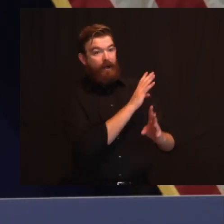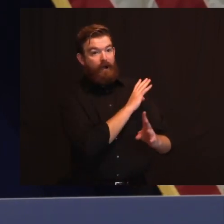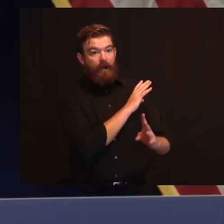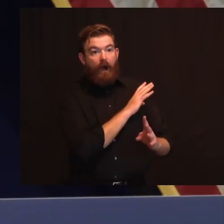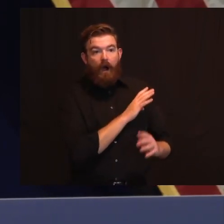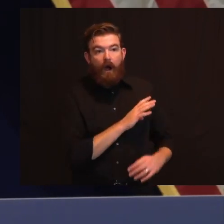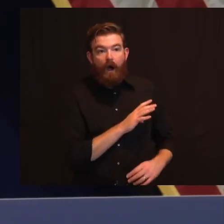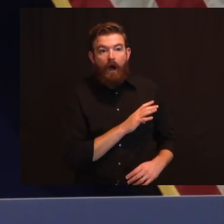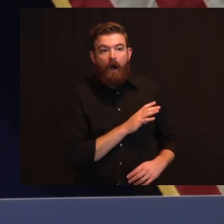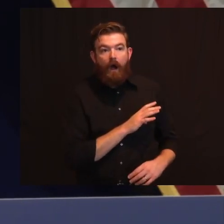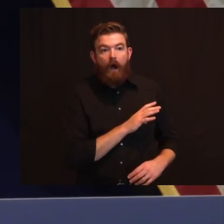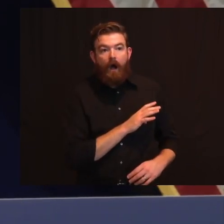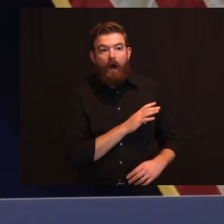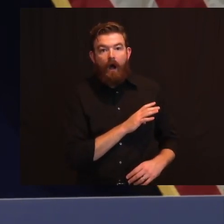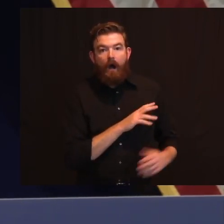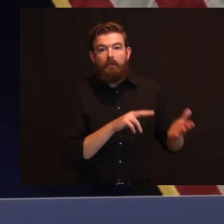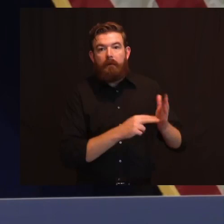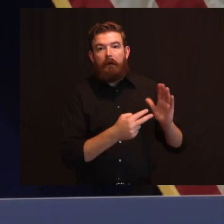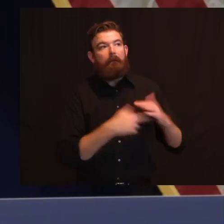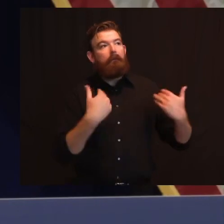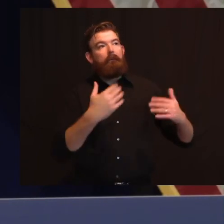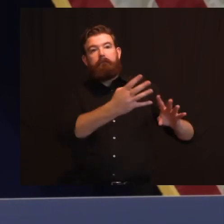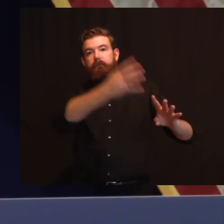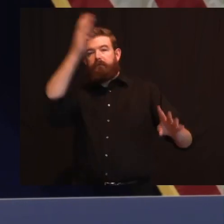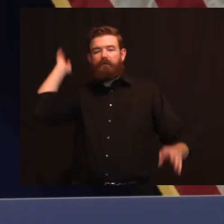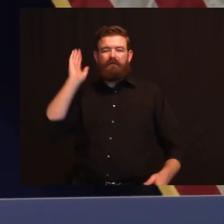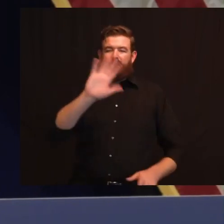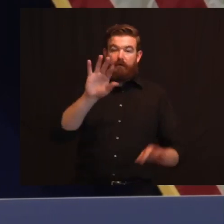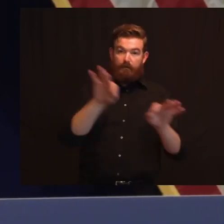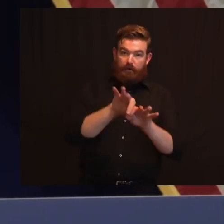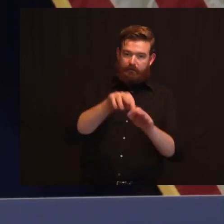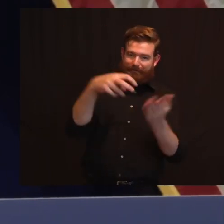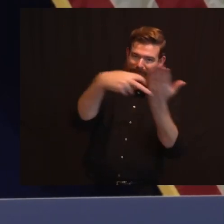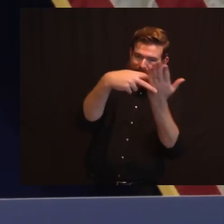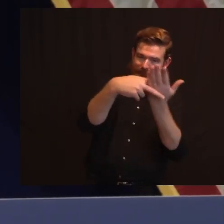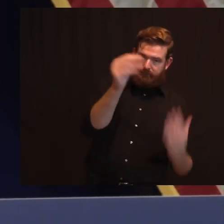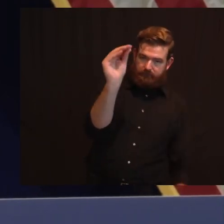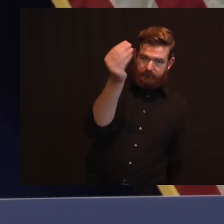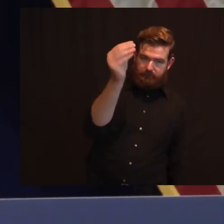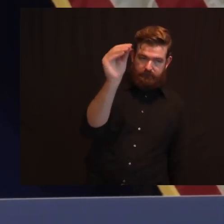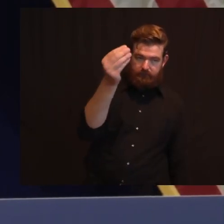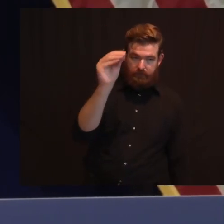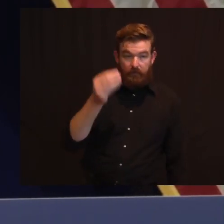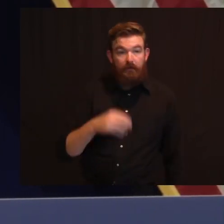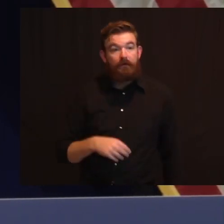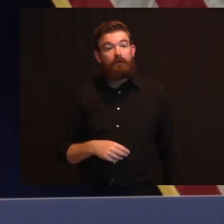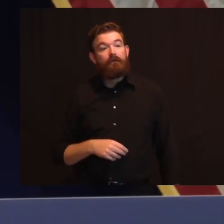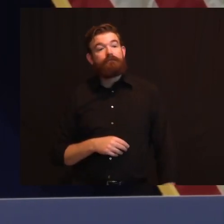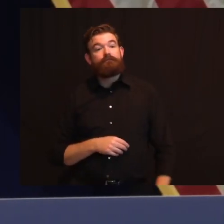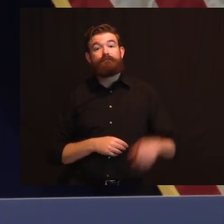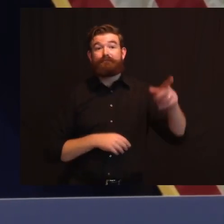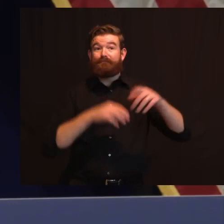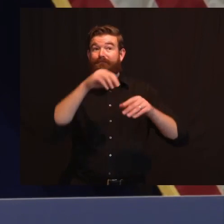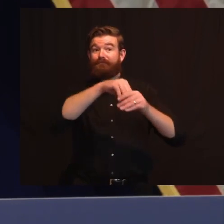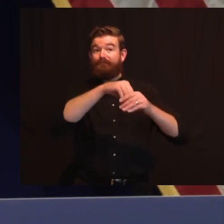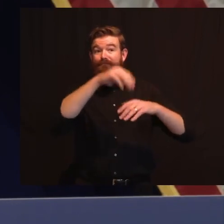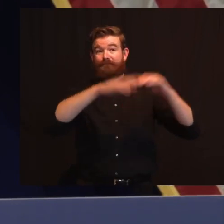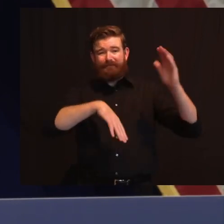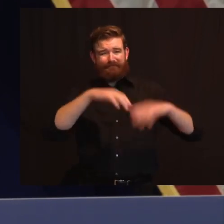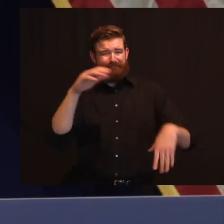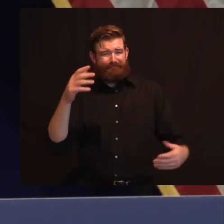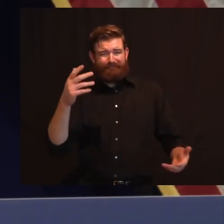just can't cram 100 or 200 or 300 people into the agencies like we used to. A